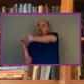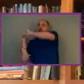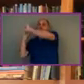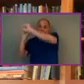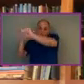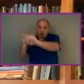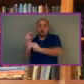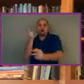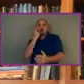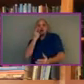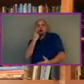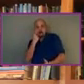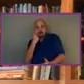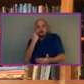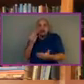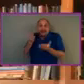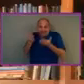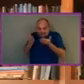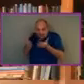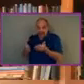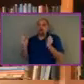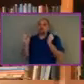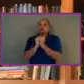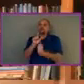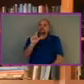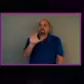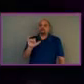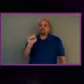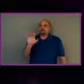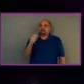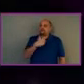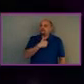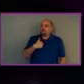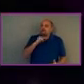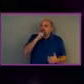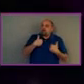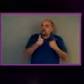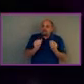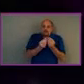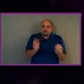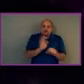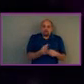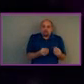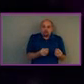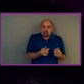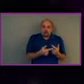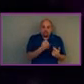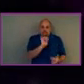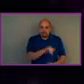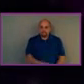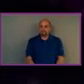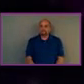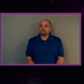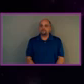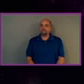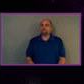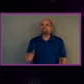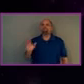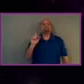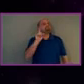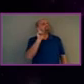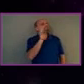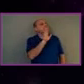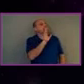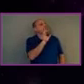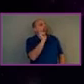Trojan targets with our Lucy spacecraft. So, Kathy, earlier you mentioned that if we were standing on an asteroid,